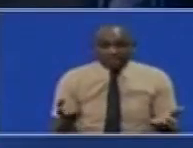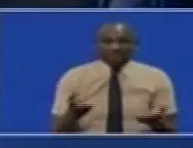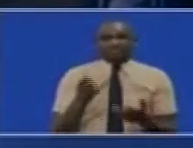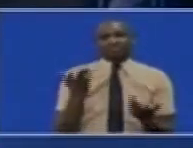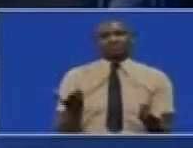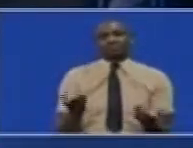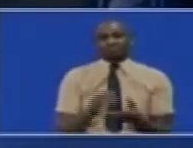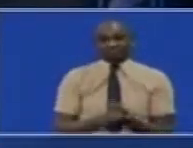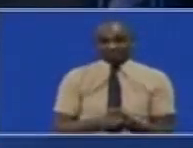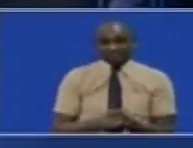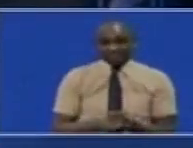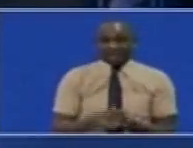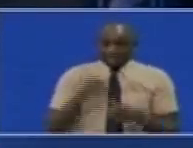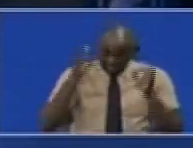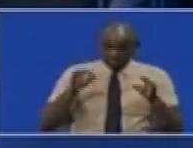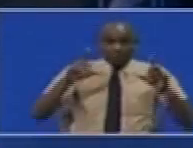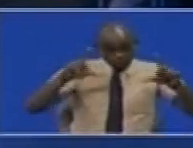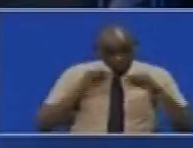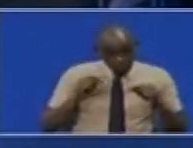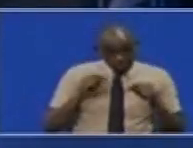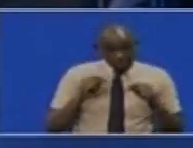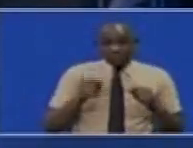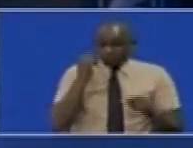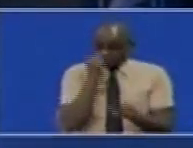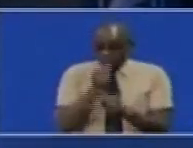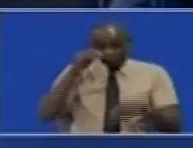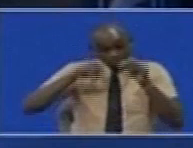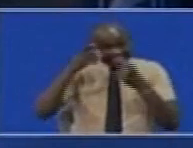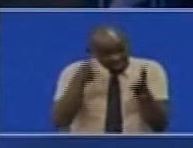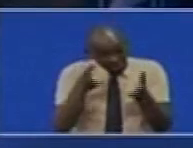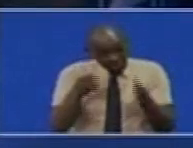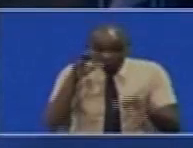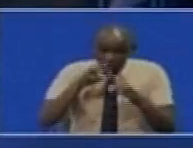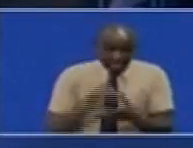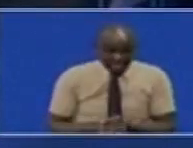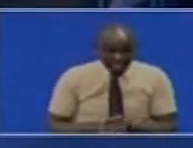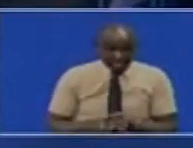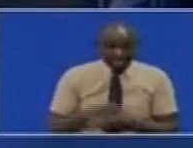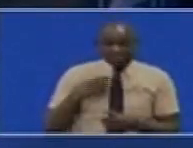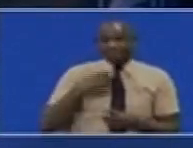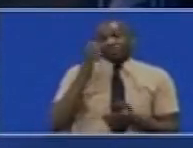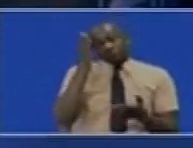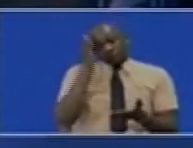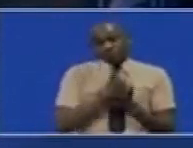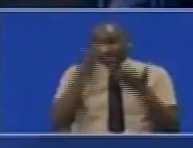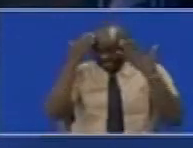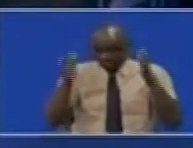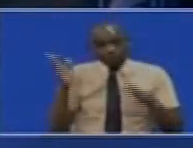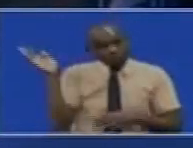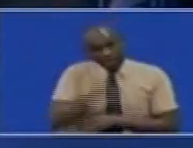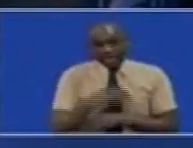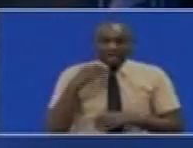place. Ningekuwa, ningeambiwa nifanye uchaguzi sahihi. Kwa sasa singejua kama nitamrudisha